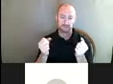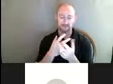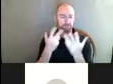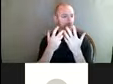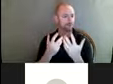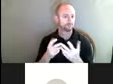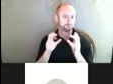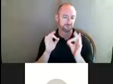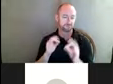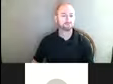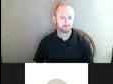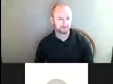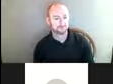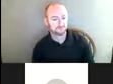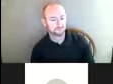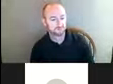up perfectly.